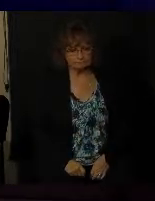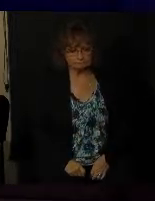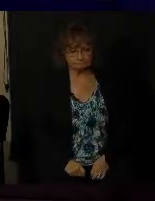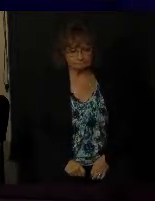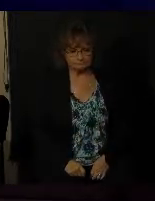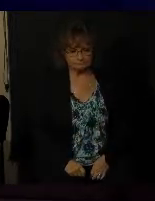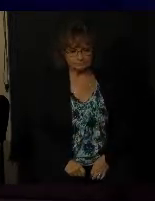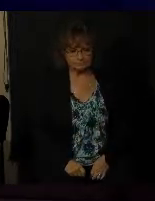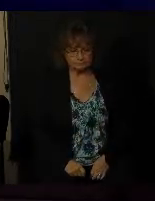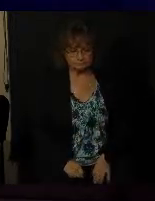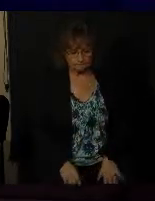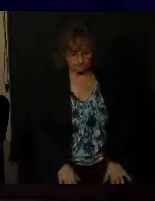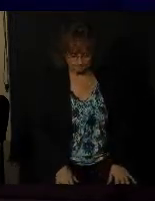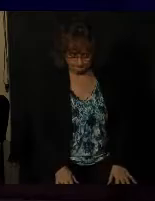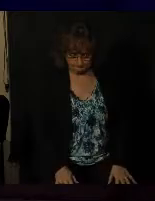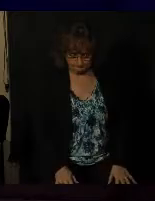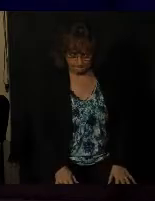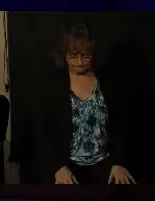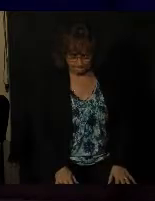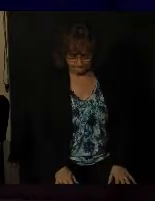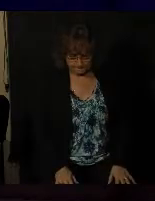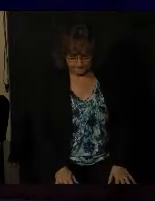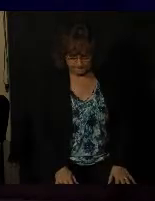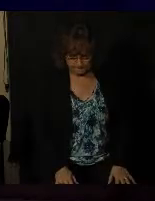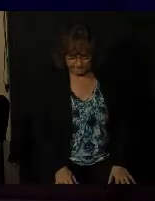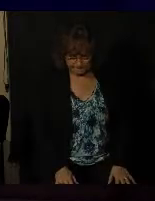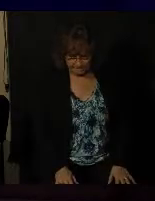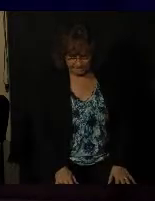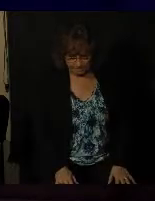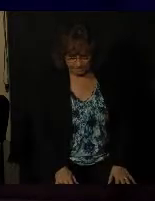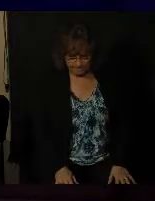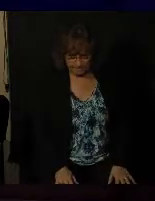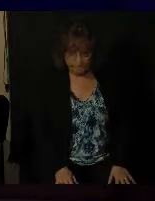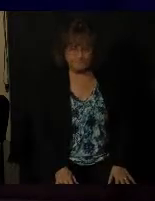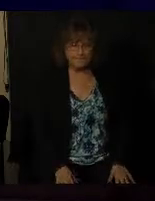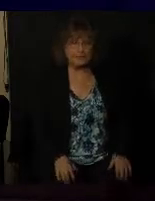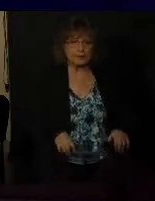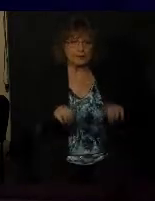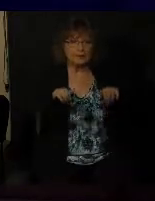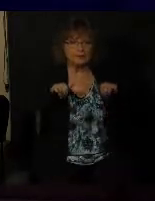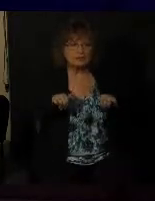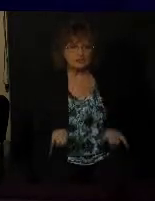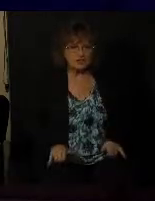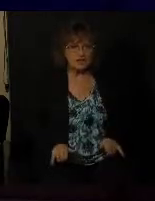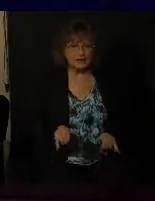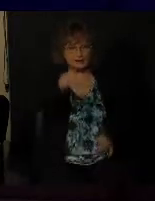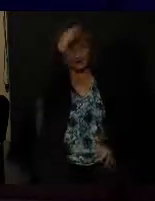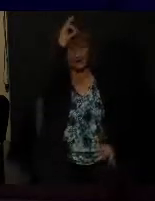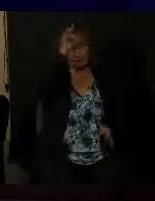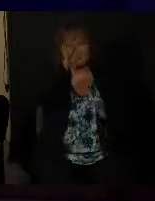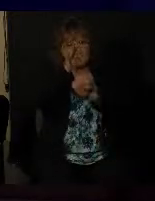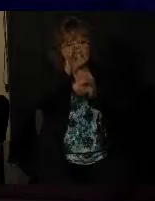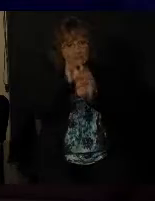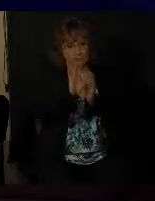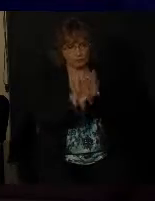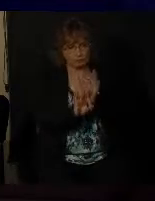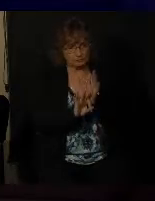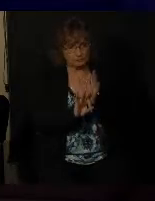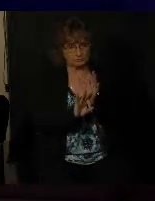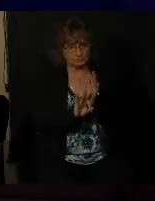Beyond Salem for Youth Ranch. Stay faithful. Use discernment, but be